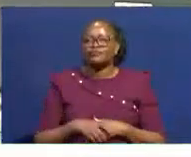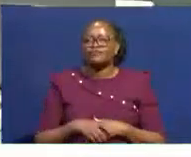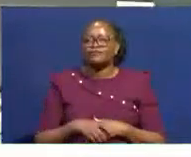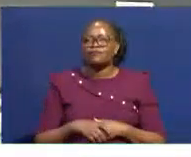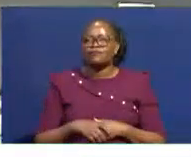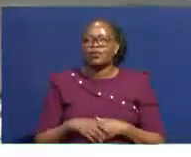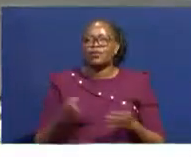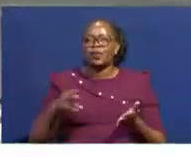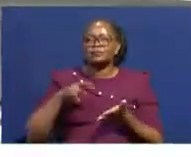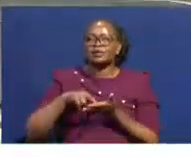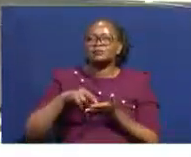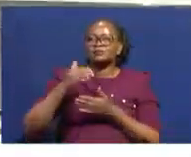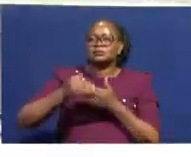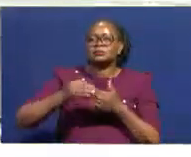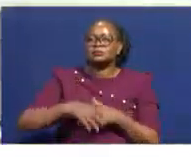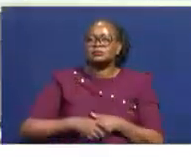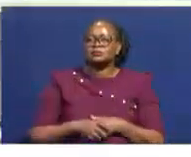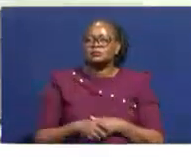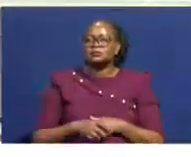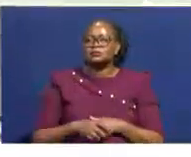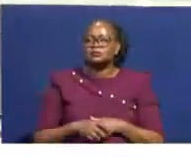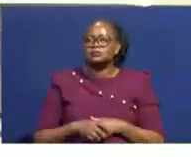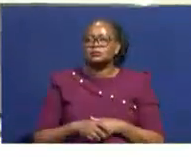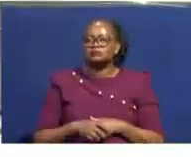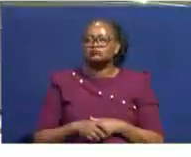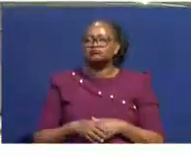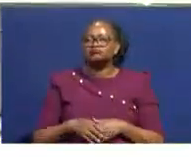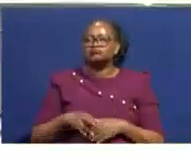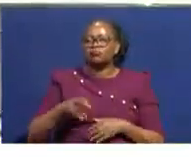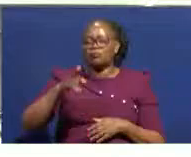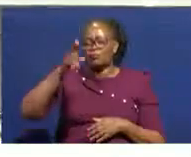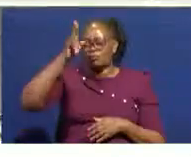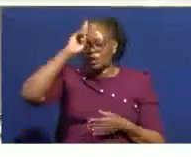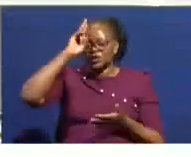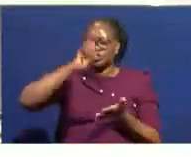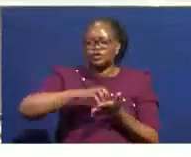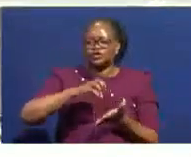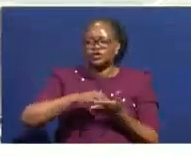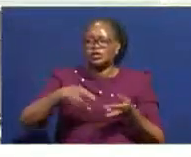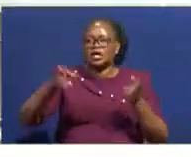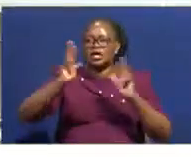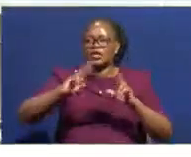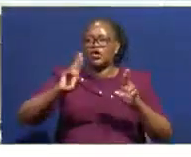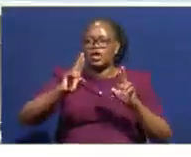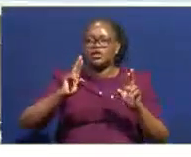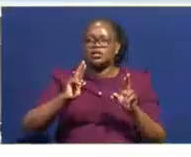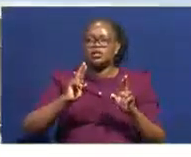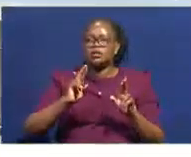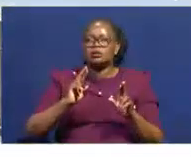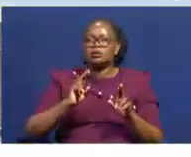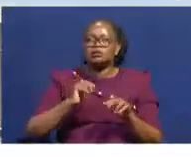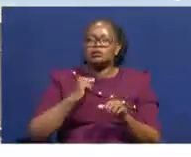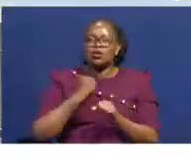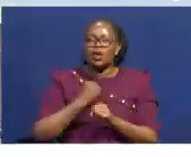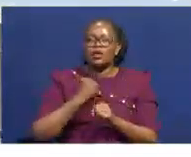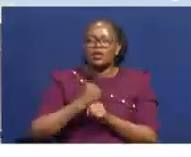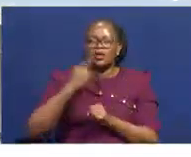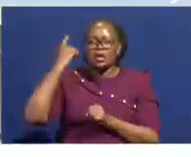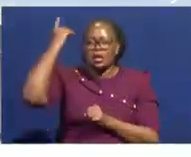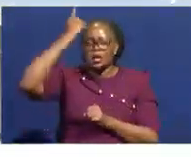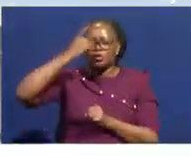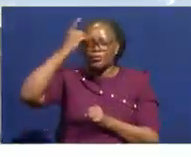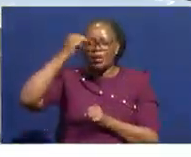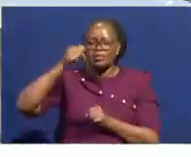which I'm standing next to, are models of police stations that are already running around Dubai. These particular